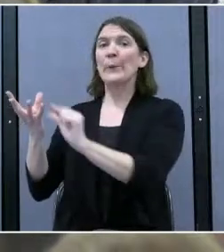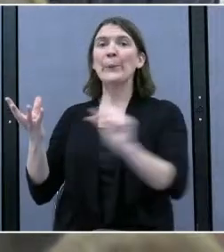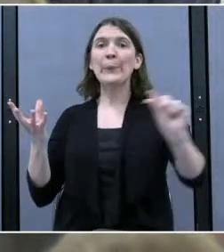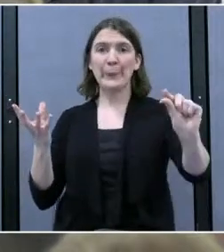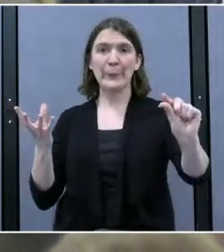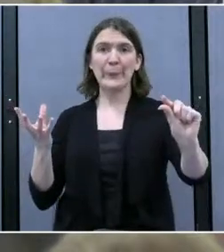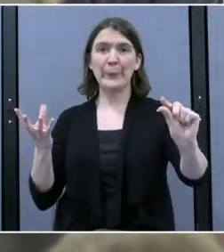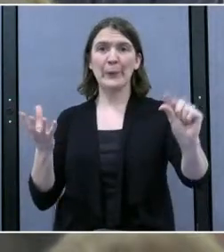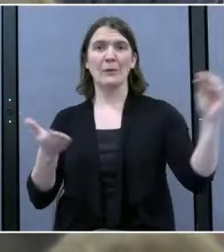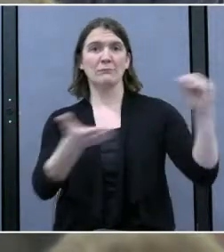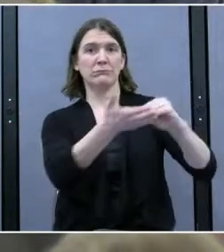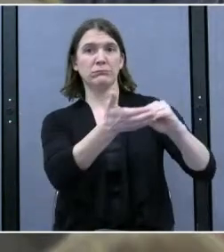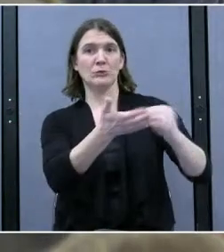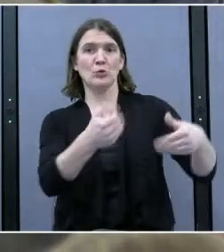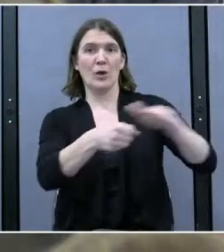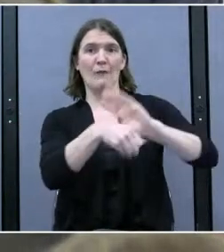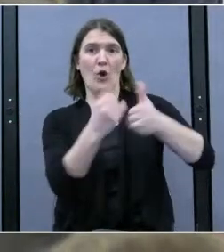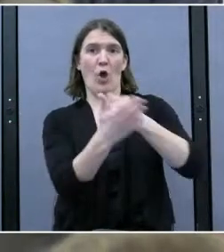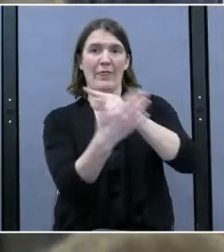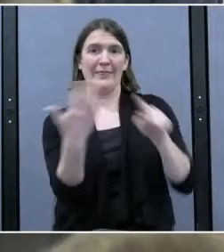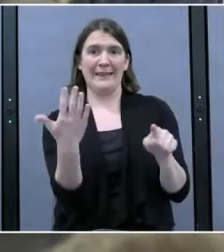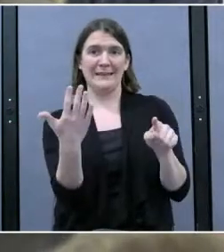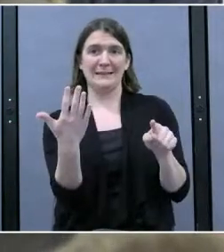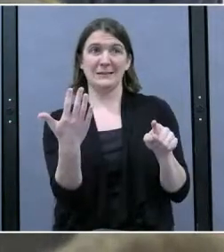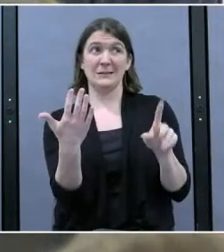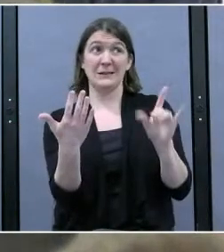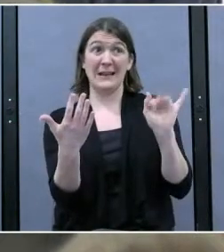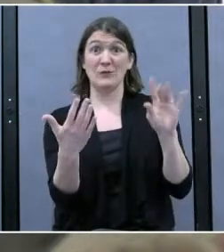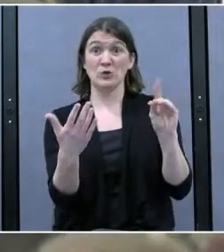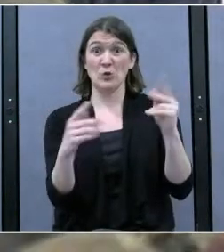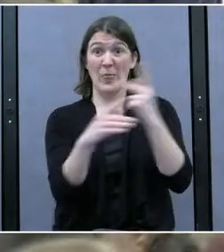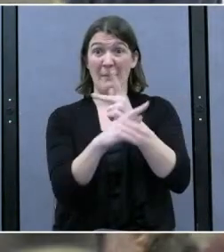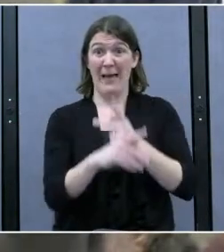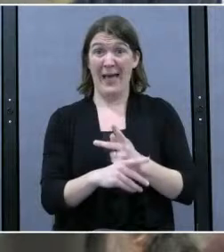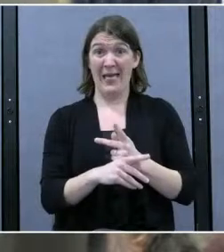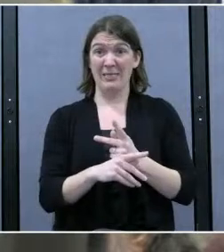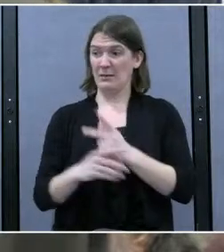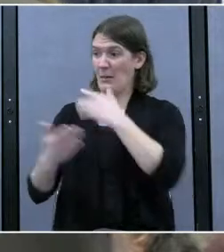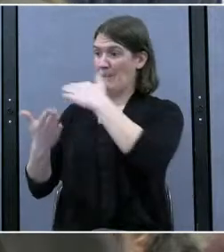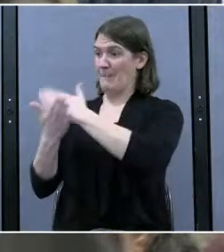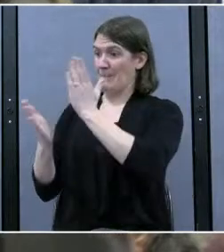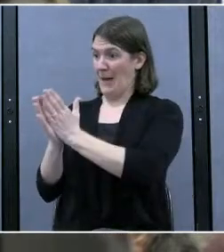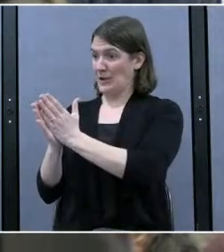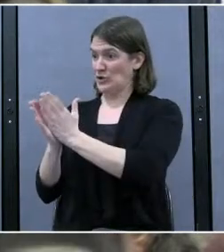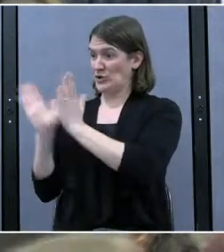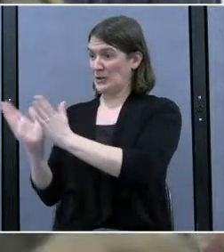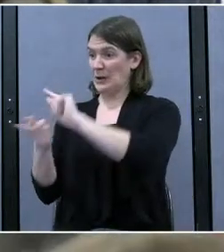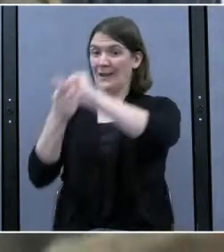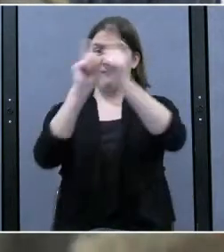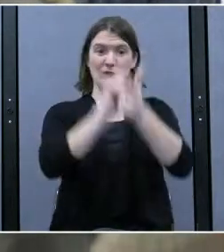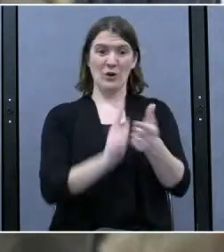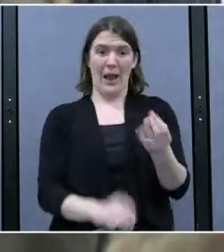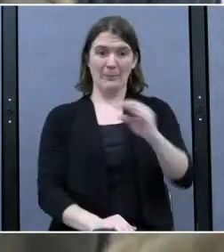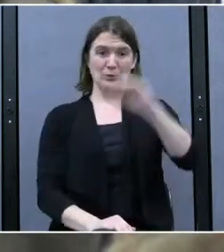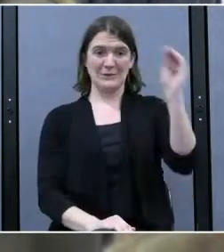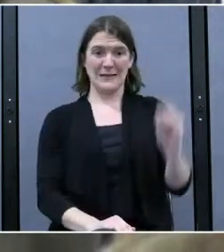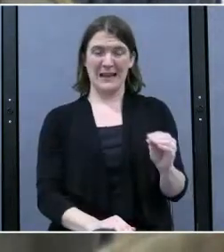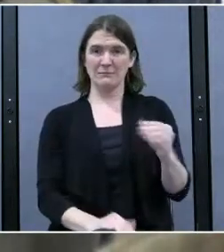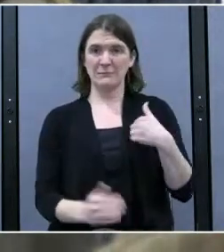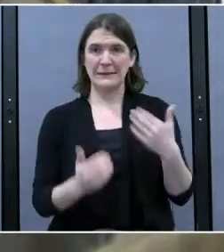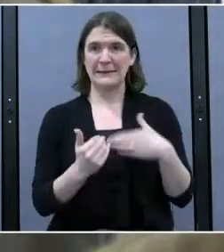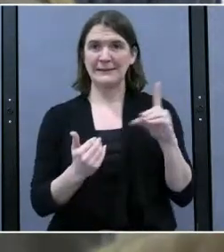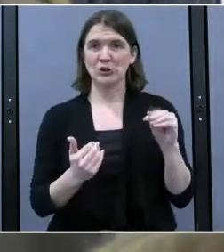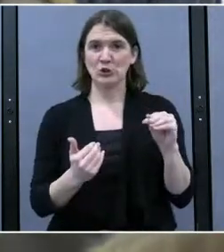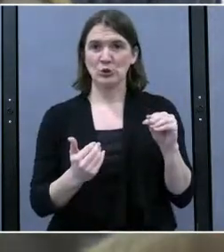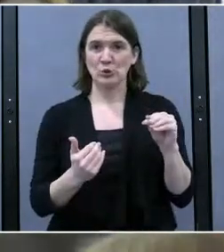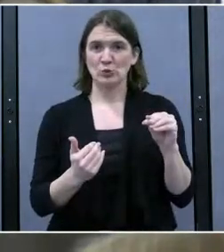to these services. You can do the math from how much the budget is to convert it to how much that percent is, and